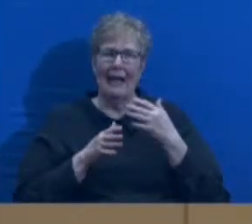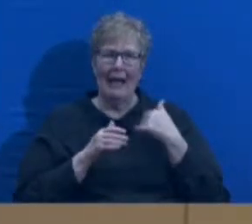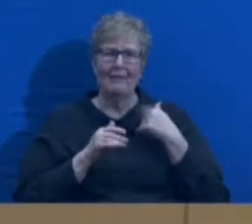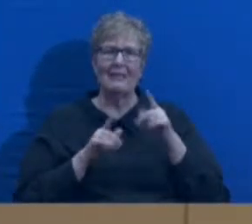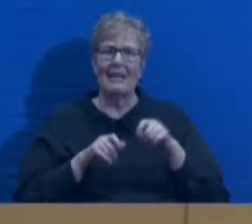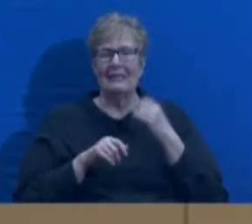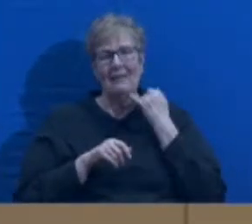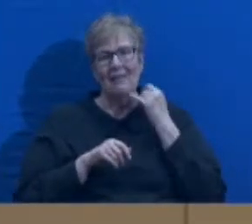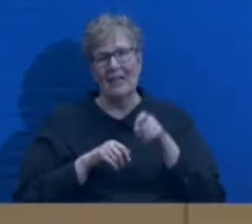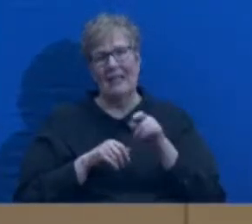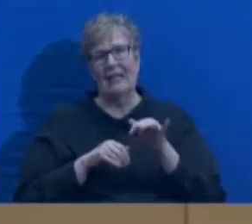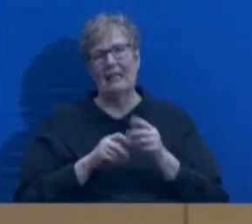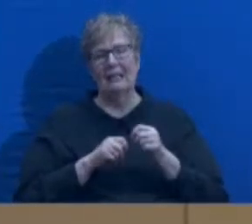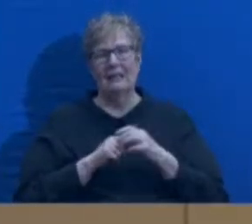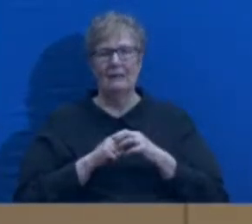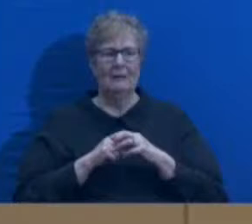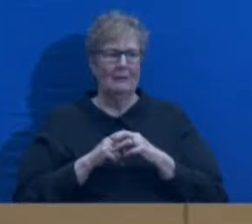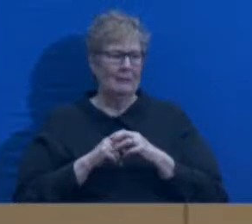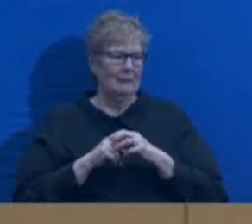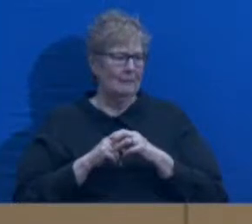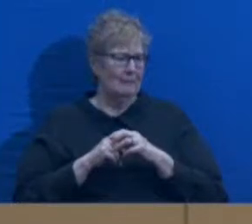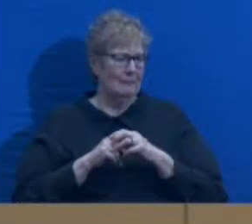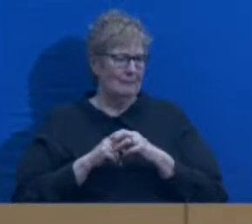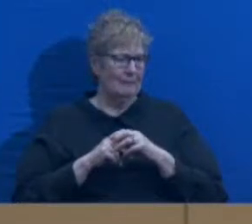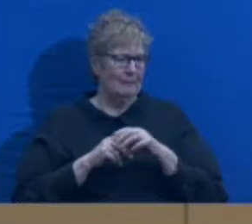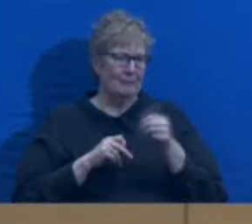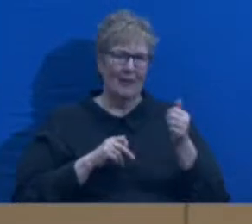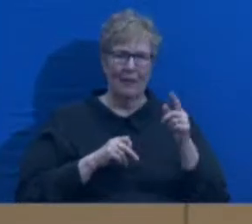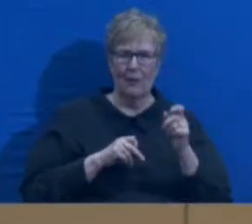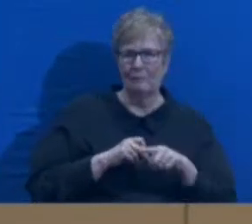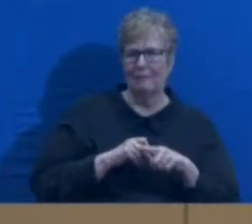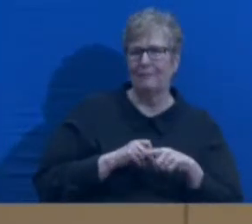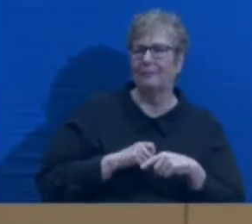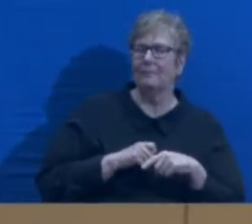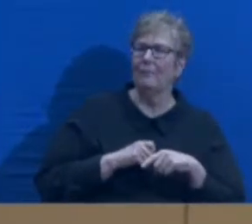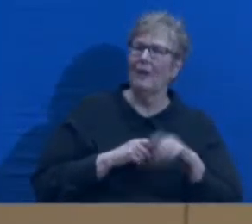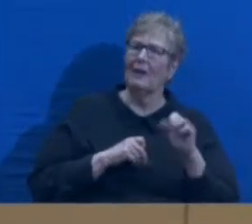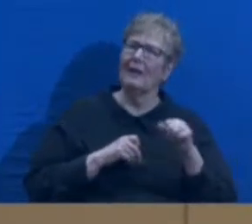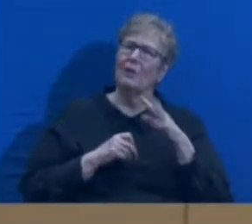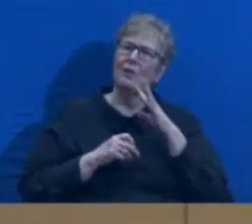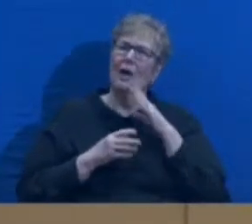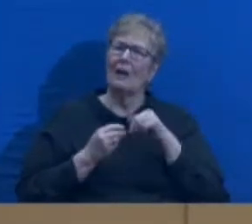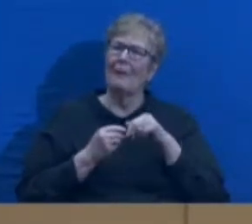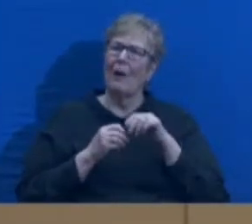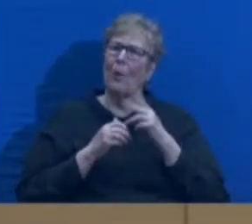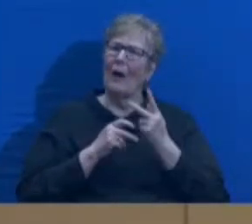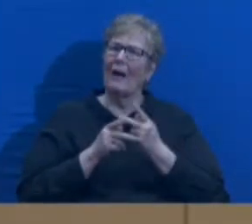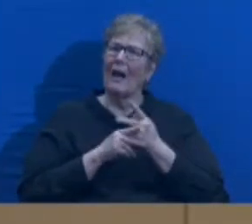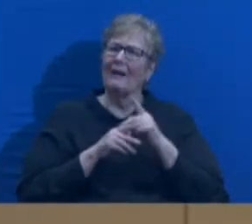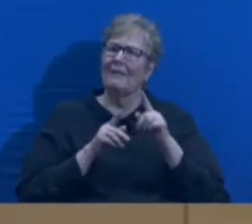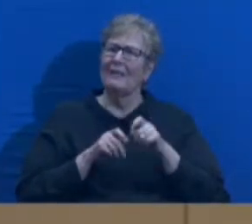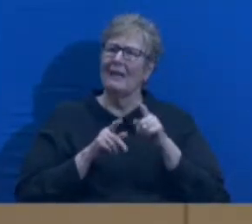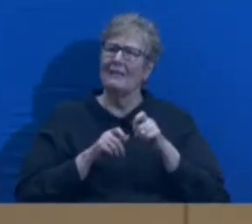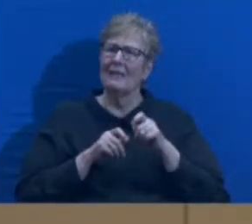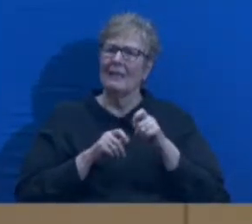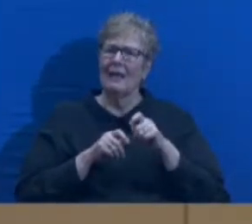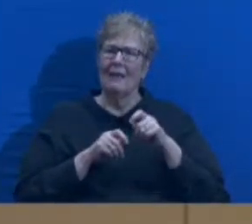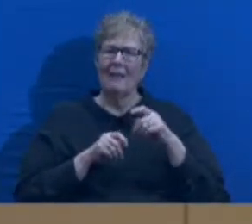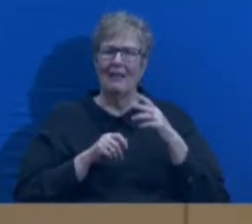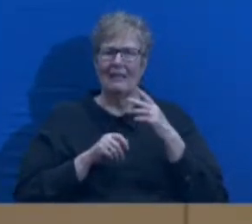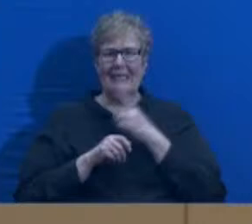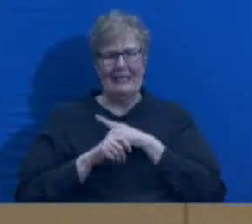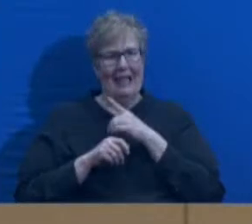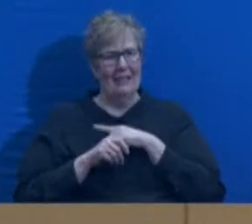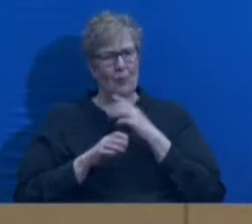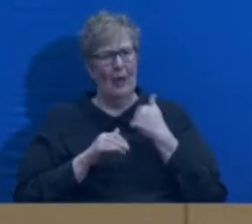it. Gibbie, it's Allison again from the Charlotte Observer. Could you talk about the type of testing that these delegates are receiving?